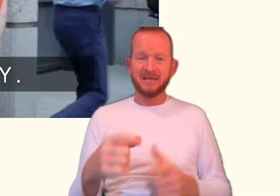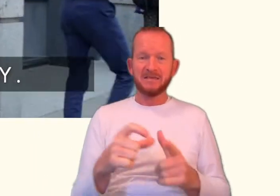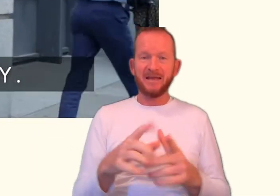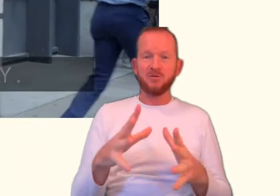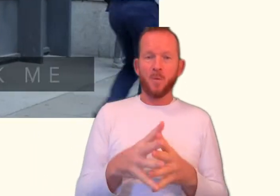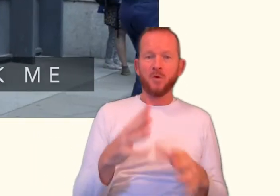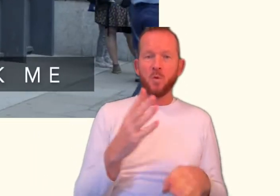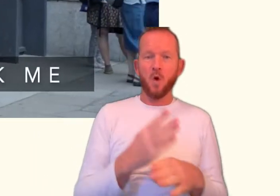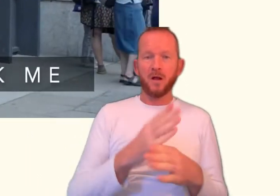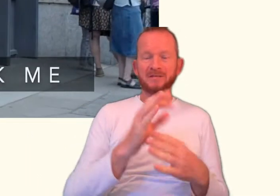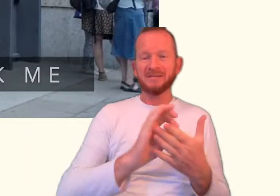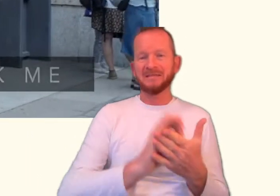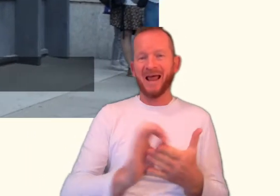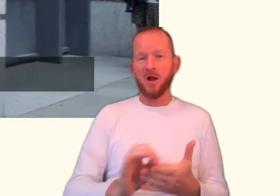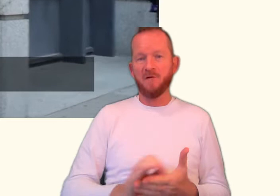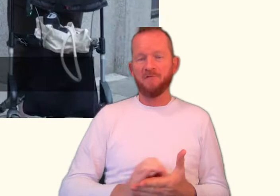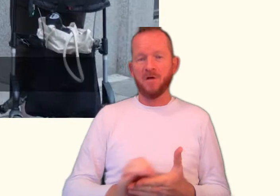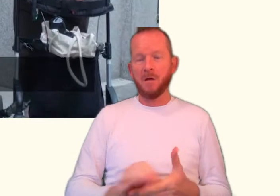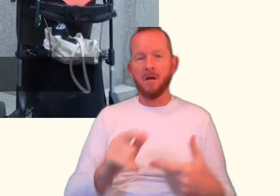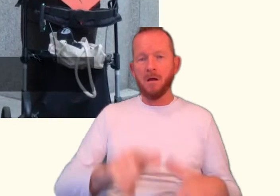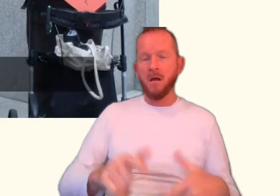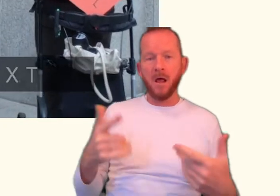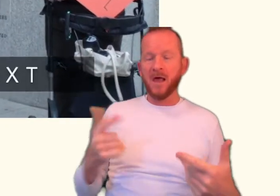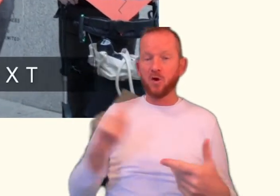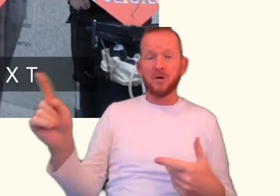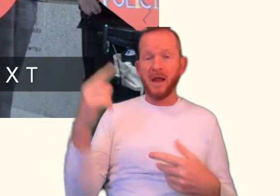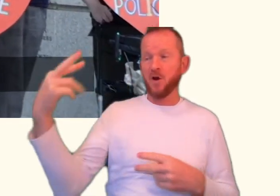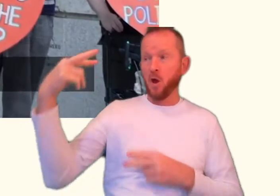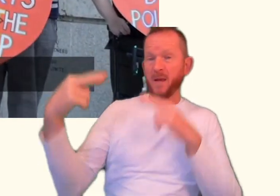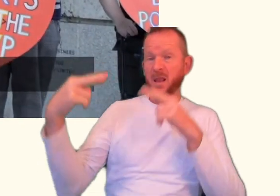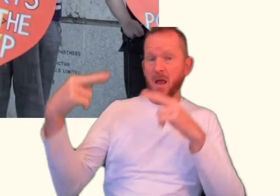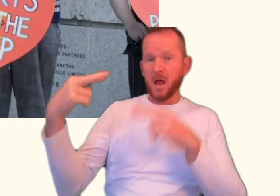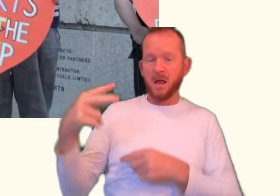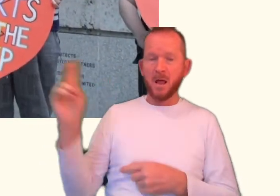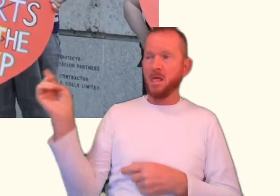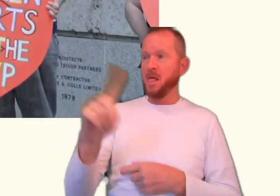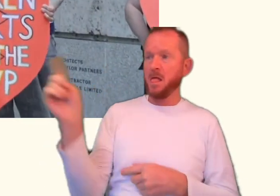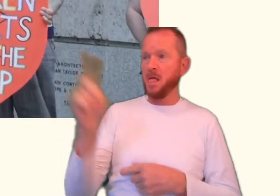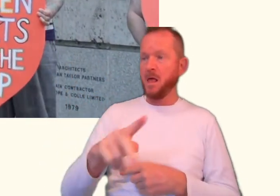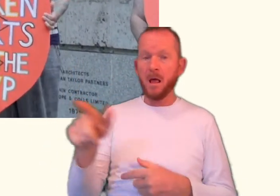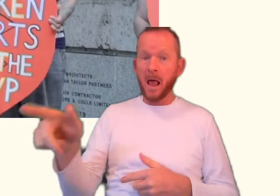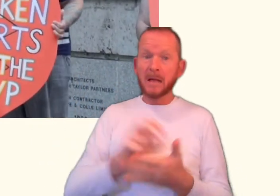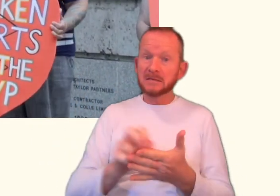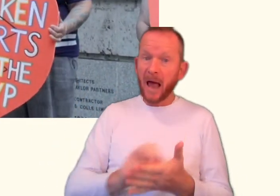Stopped Heart publicly. They couldn't even look me in the eye. Sign off the next DWP deaths?